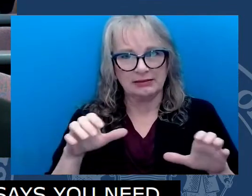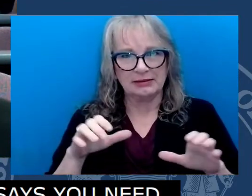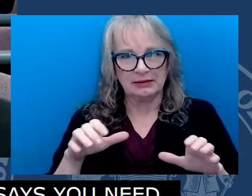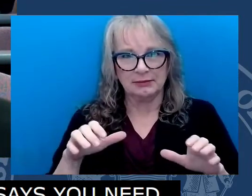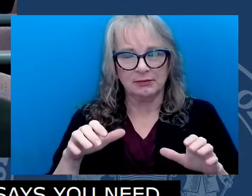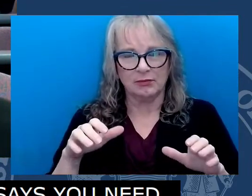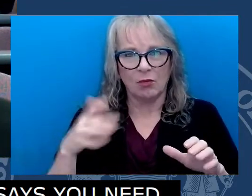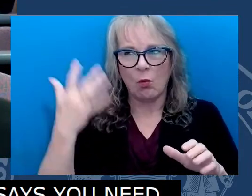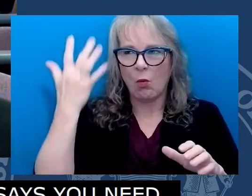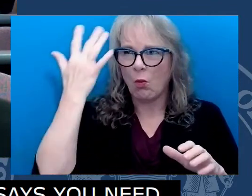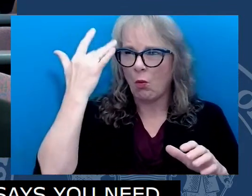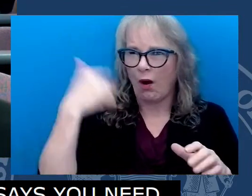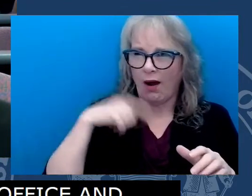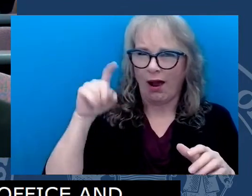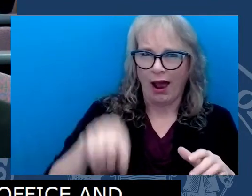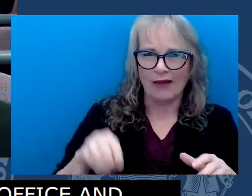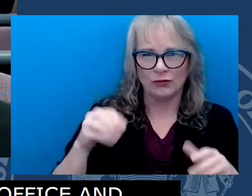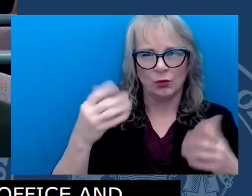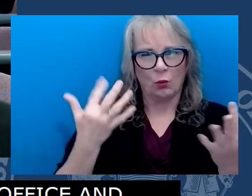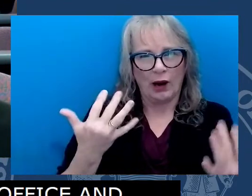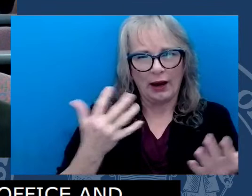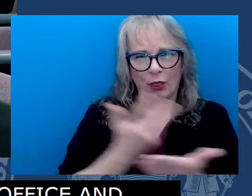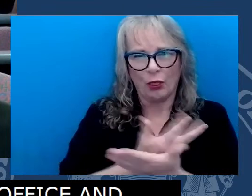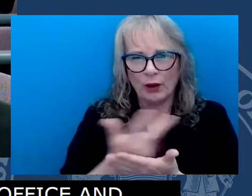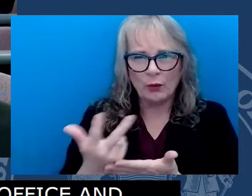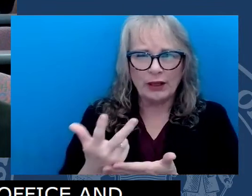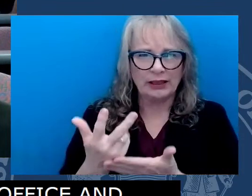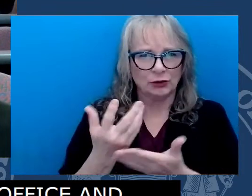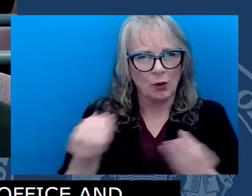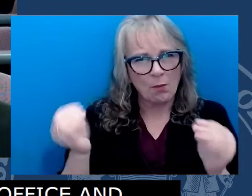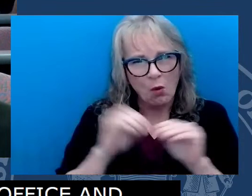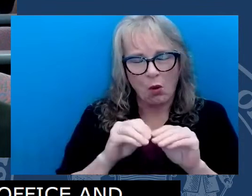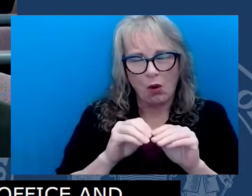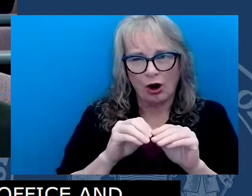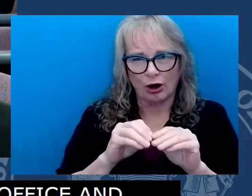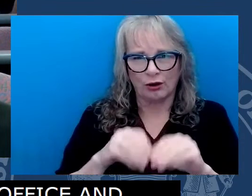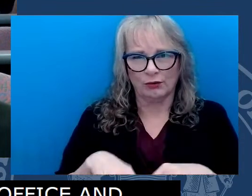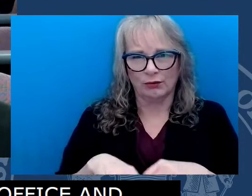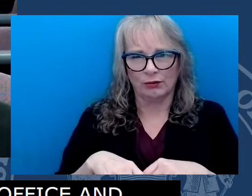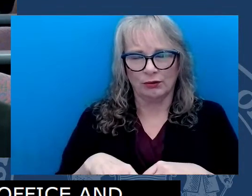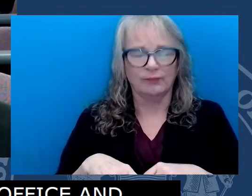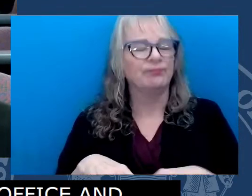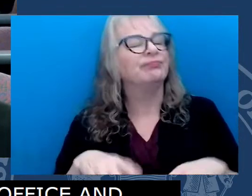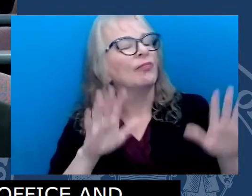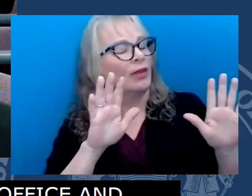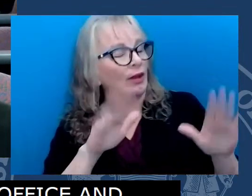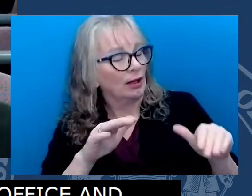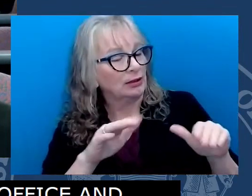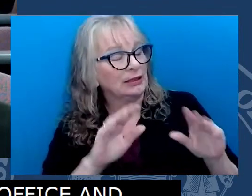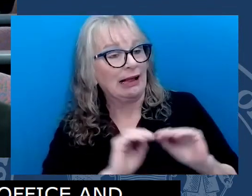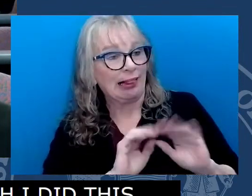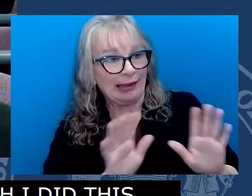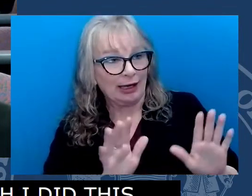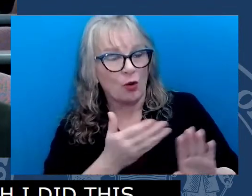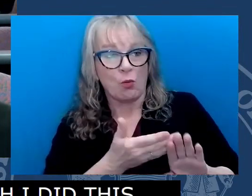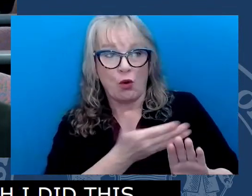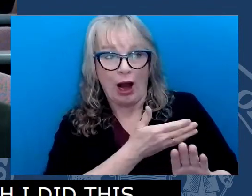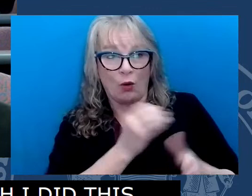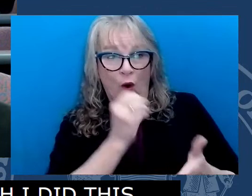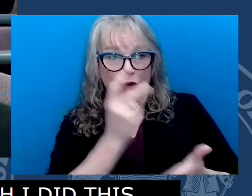Why would I have to wait 3 weeks or longer for an To be approval? clear, very good question. To be clear, prior authorization is only